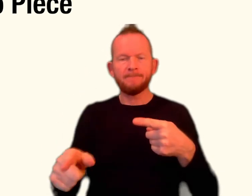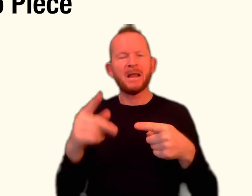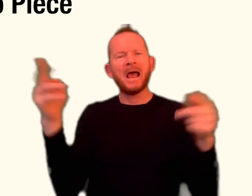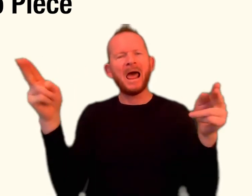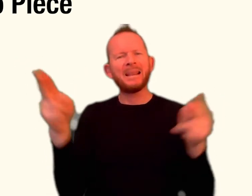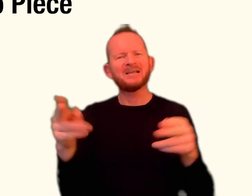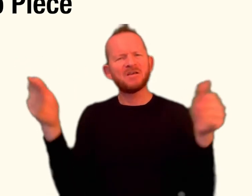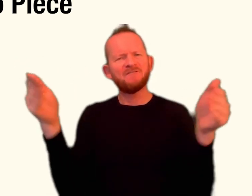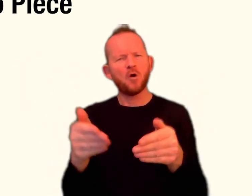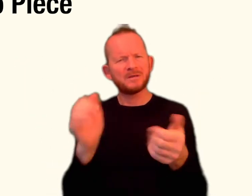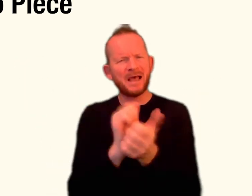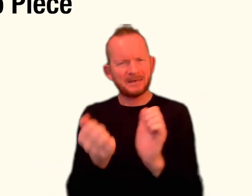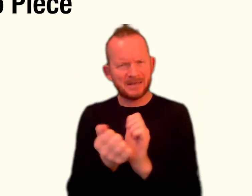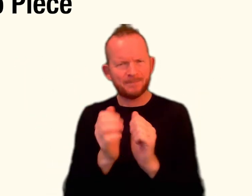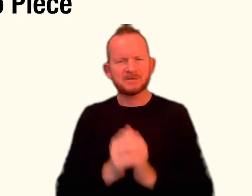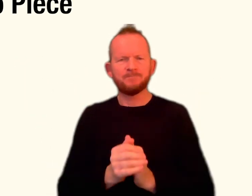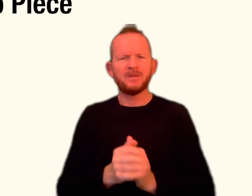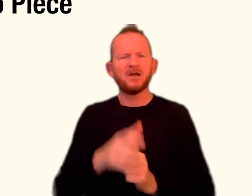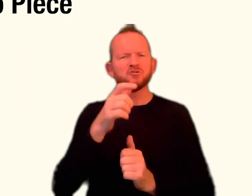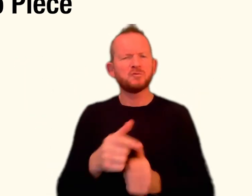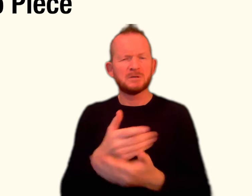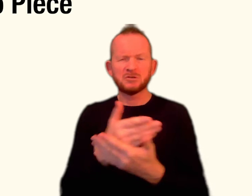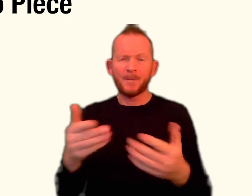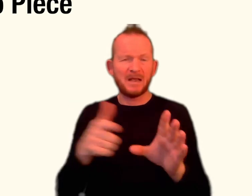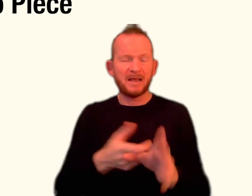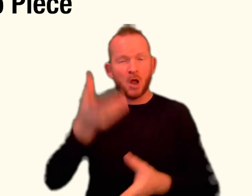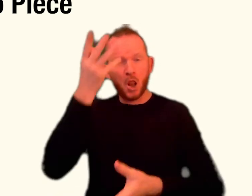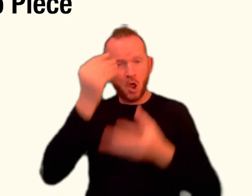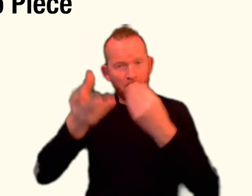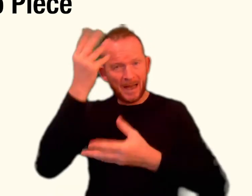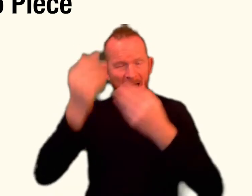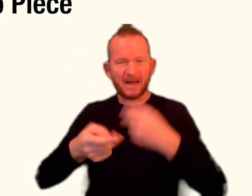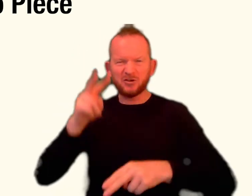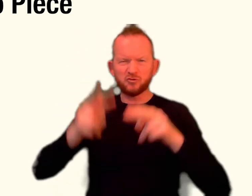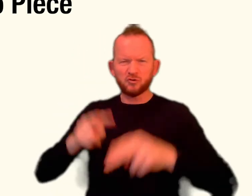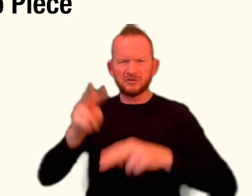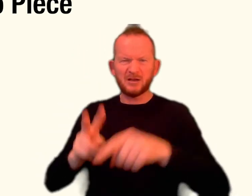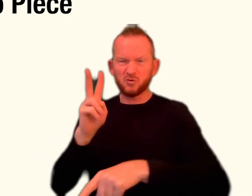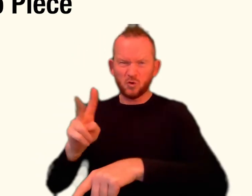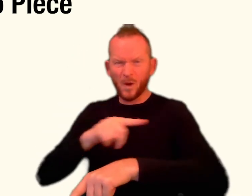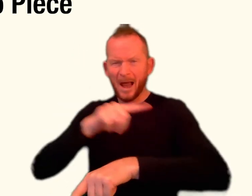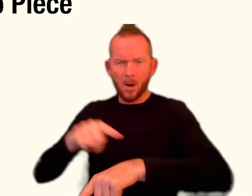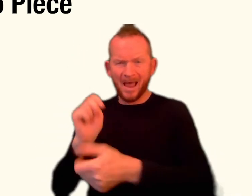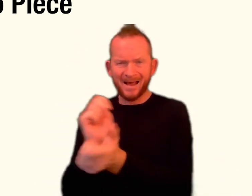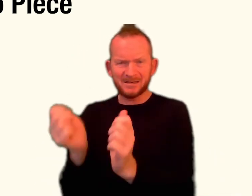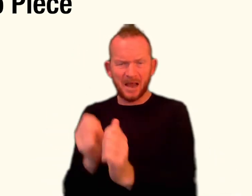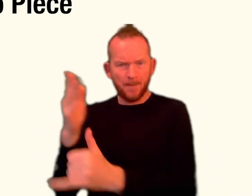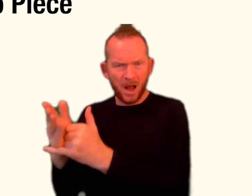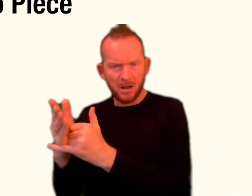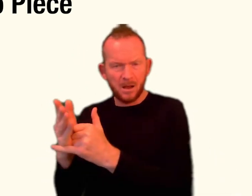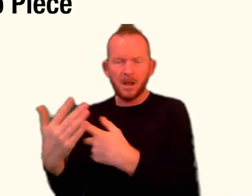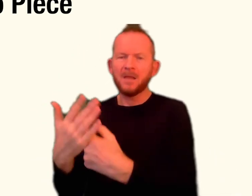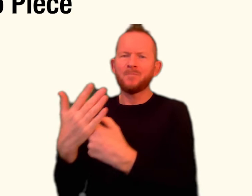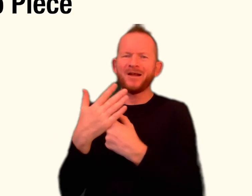focus on exams. Students spend so many years learning for it to be judged on a 2-hour or less exam. I always found the pressure